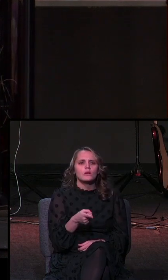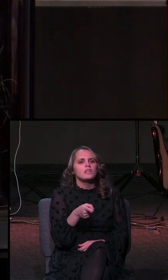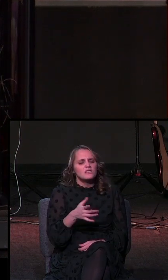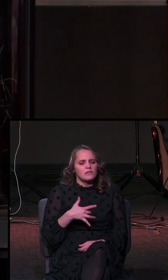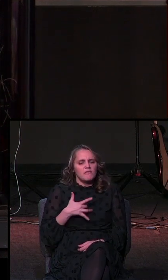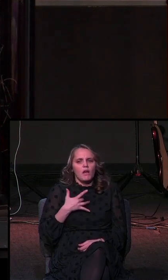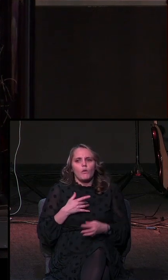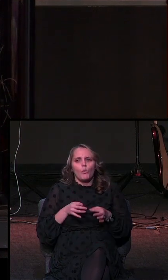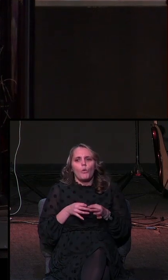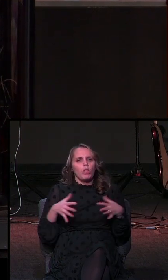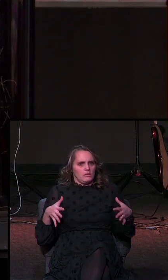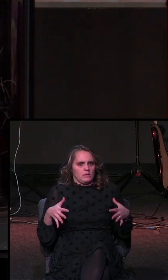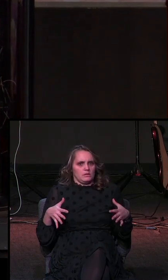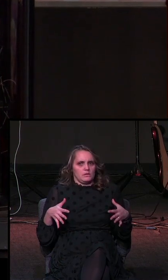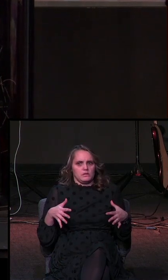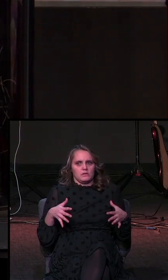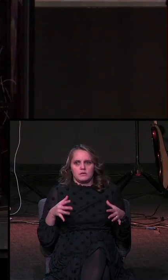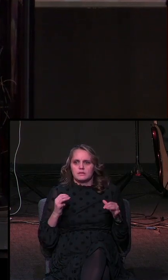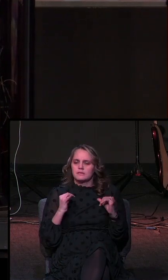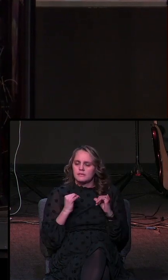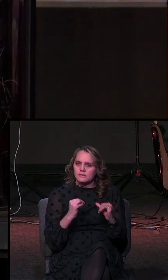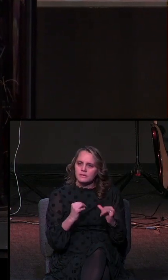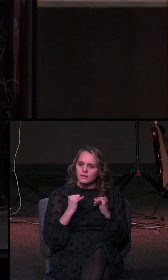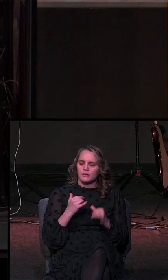worthless, just like me.